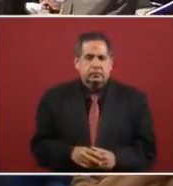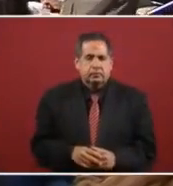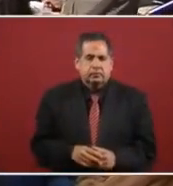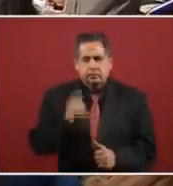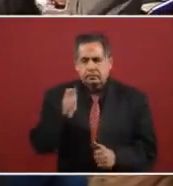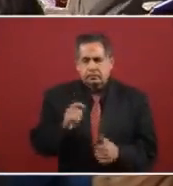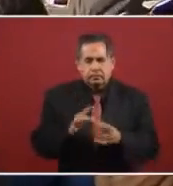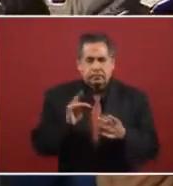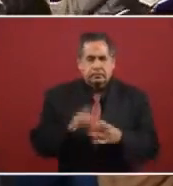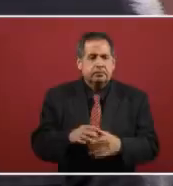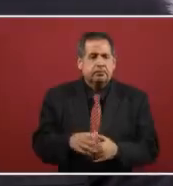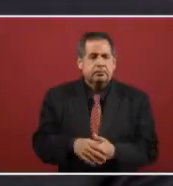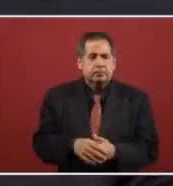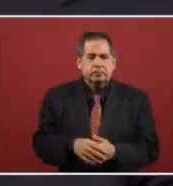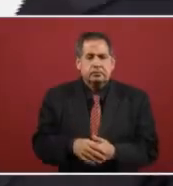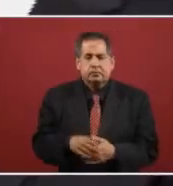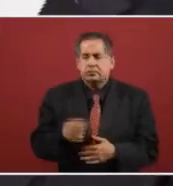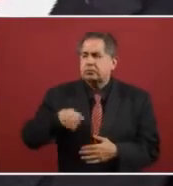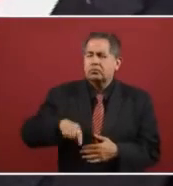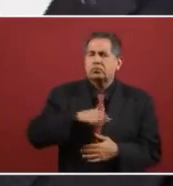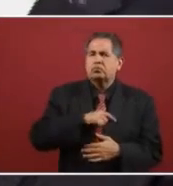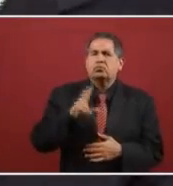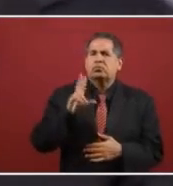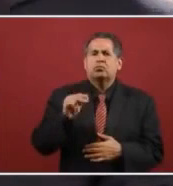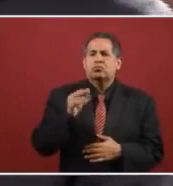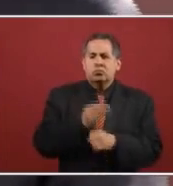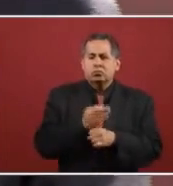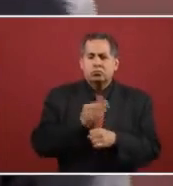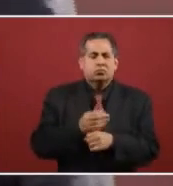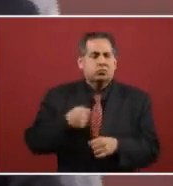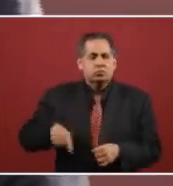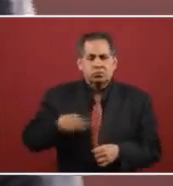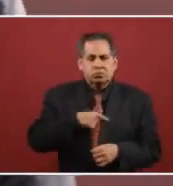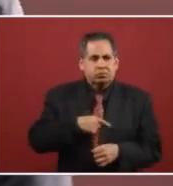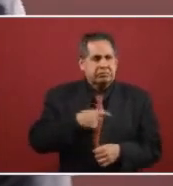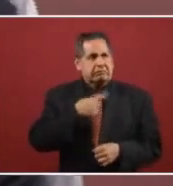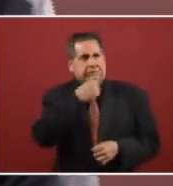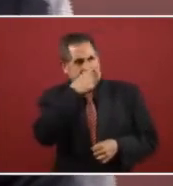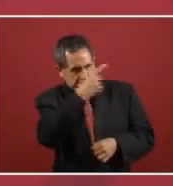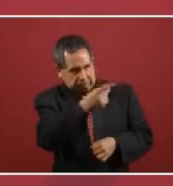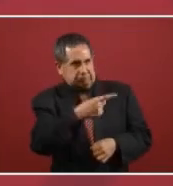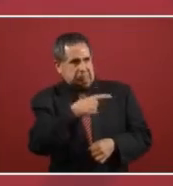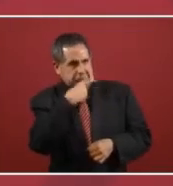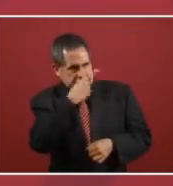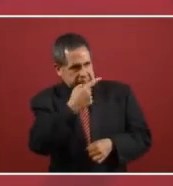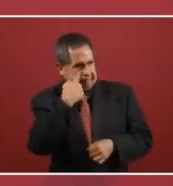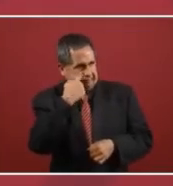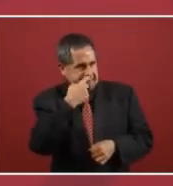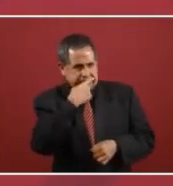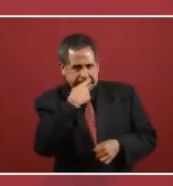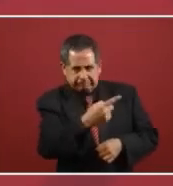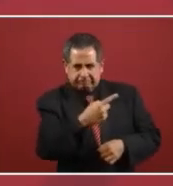Pero no estamos como para But we're not estar sitting here diciendo, "Te lo to dije". say, I told you so.